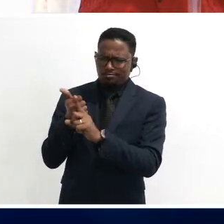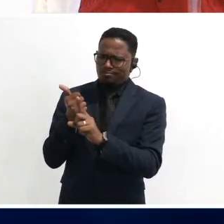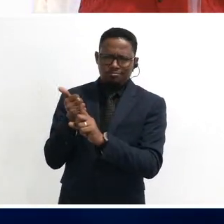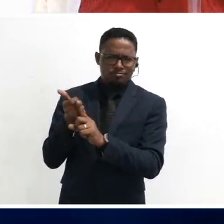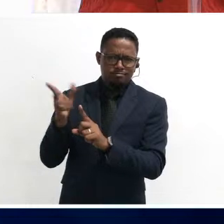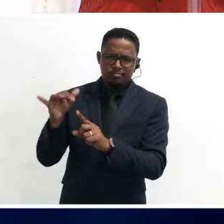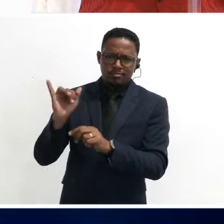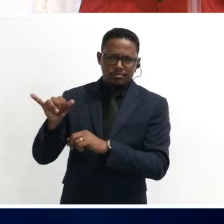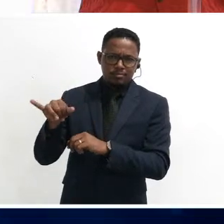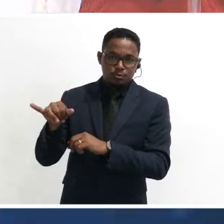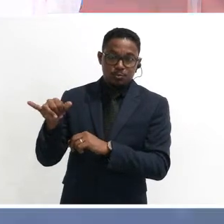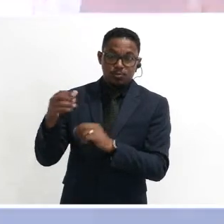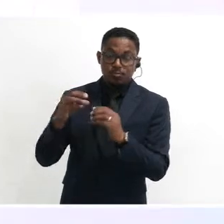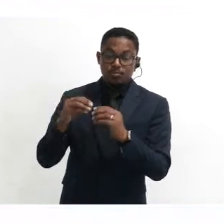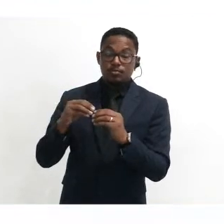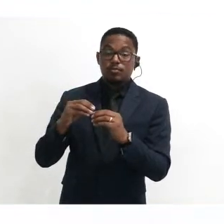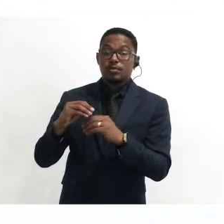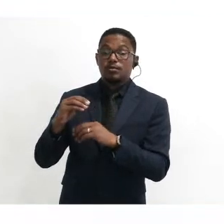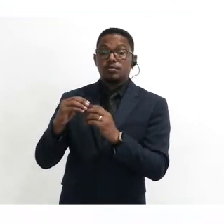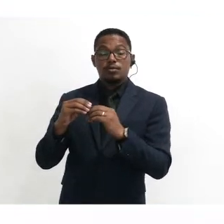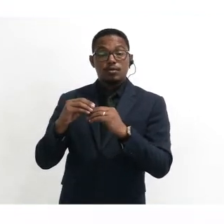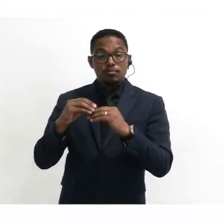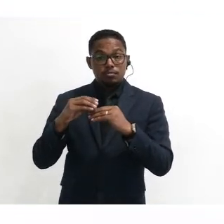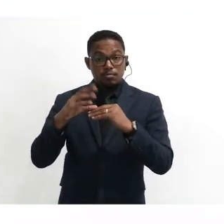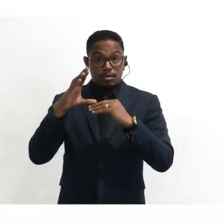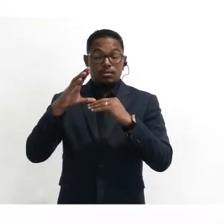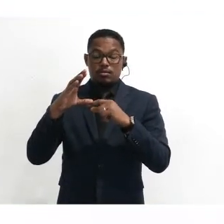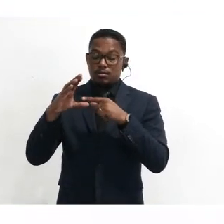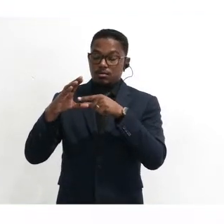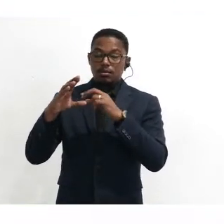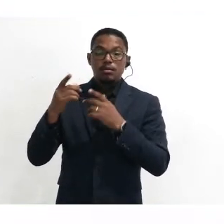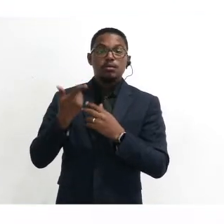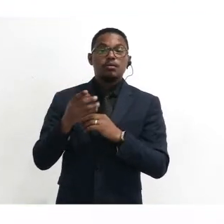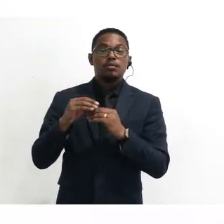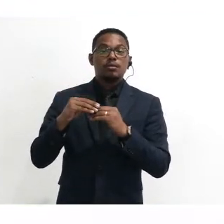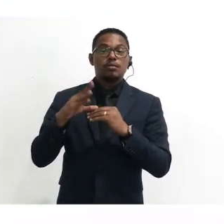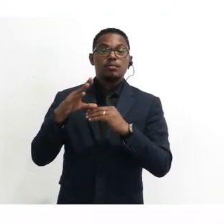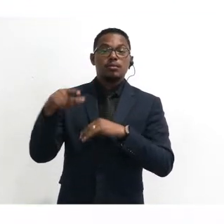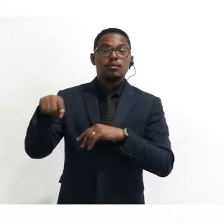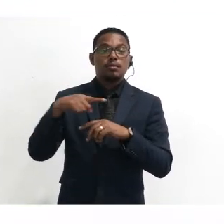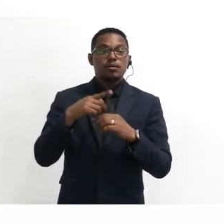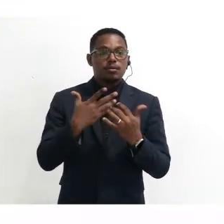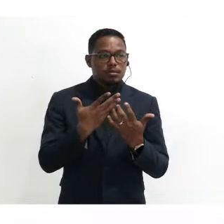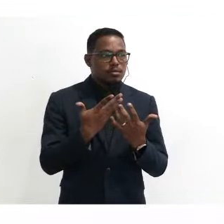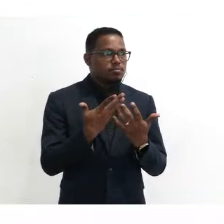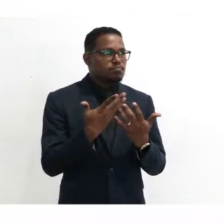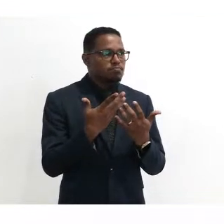Density is moving, and we need to react to that with hybrid bonding.